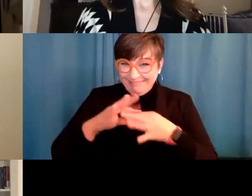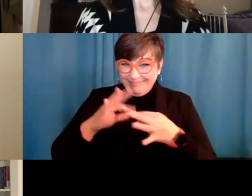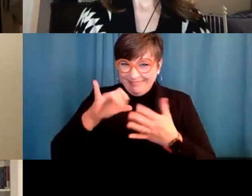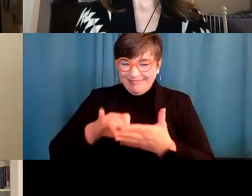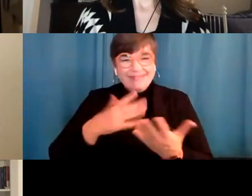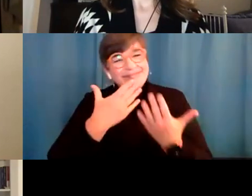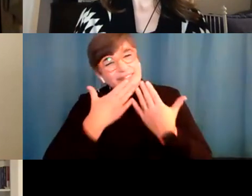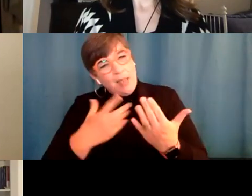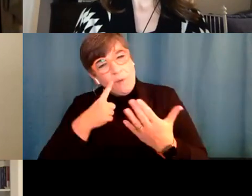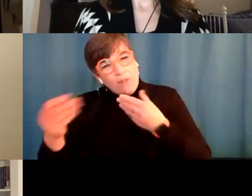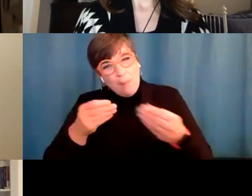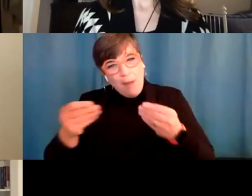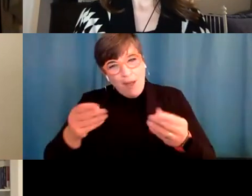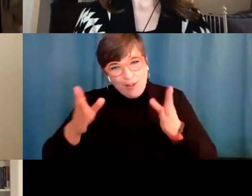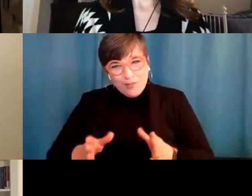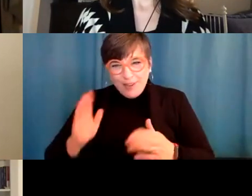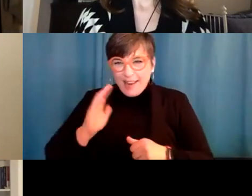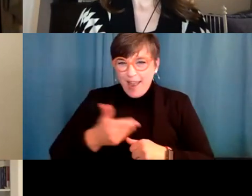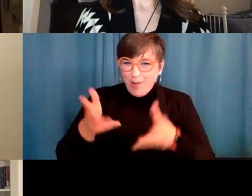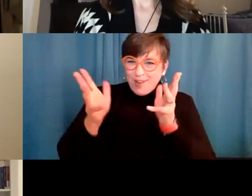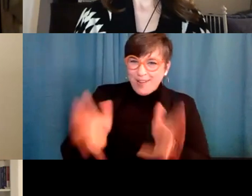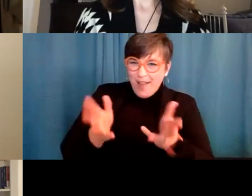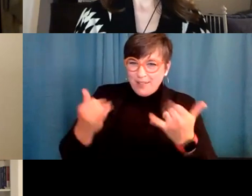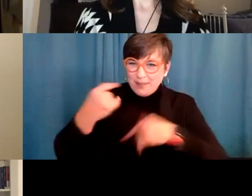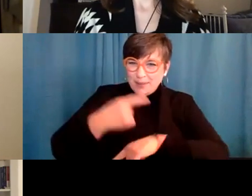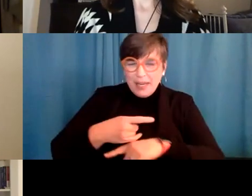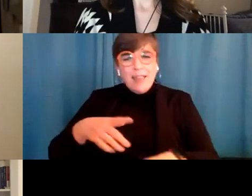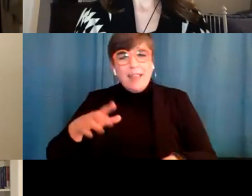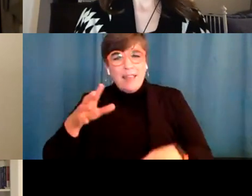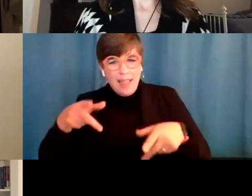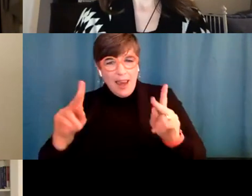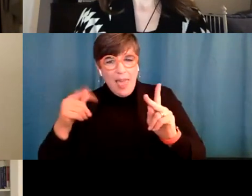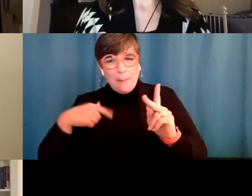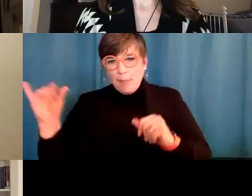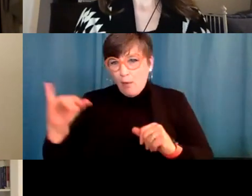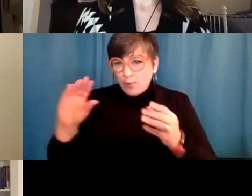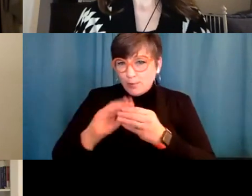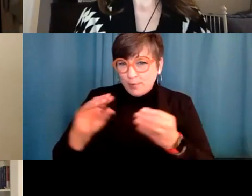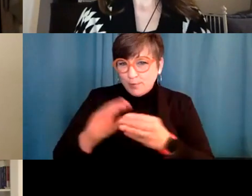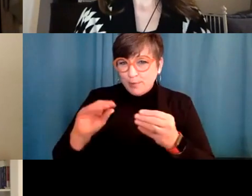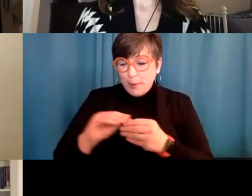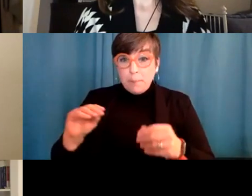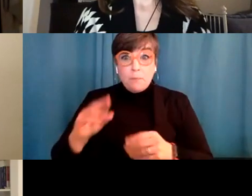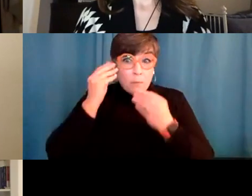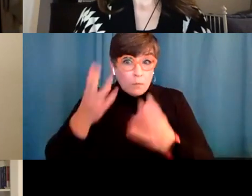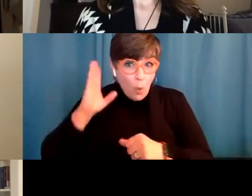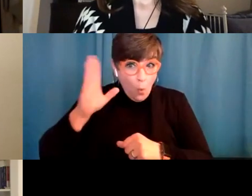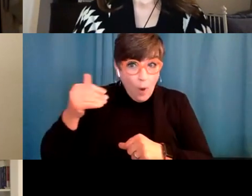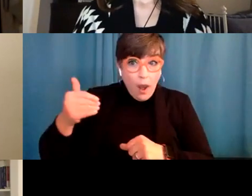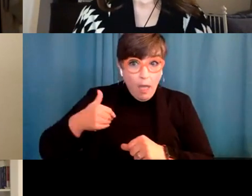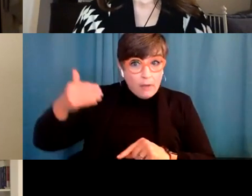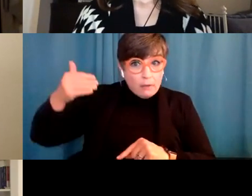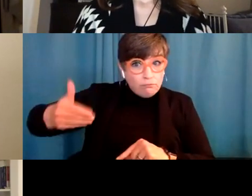for moderating our conversation today. And let me perhaps also say there will, of course, be other